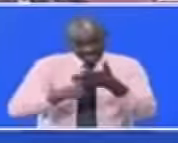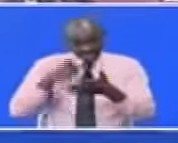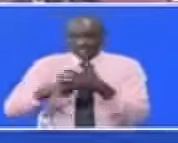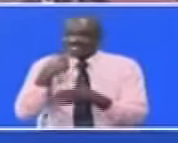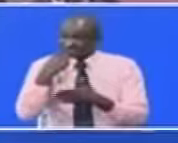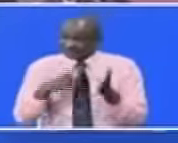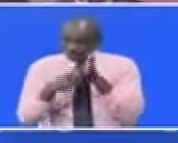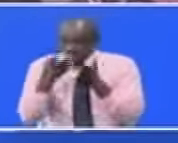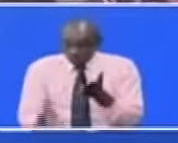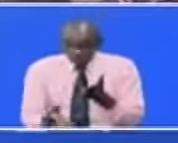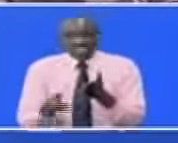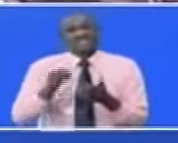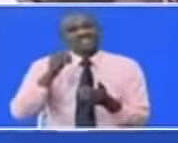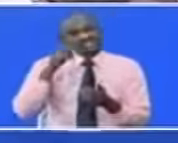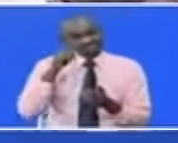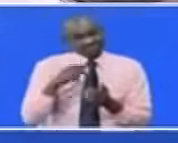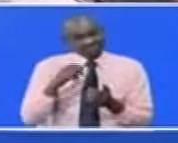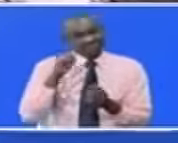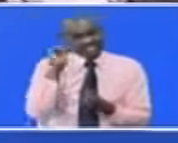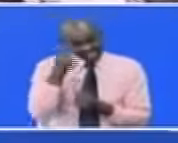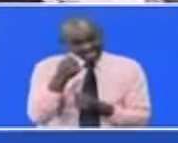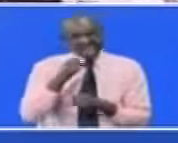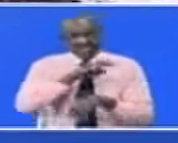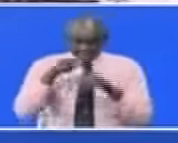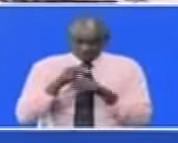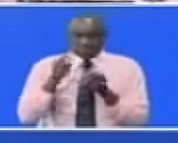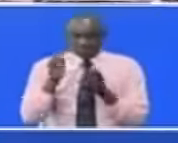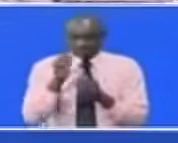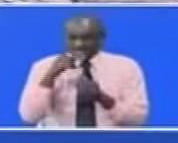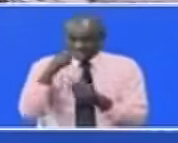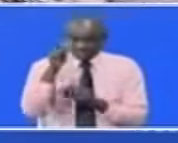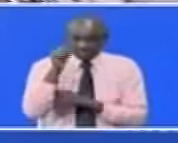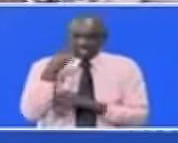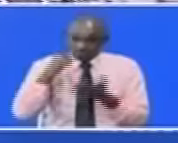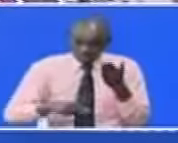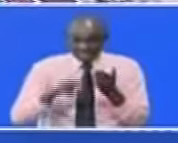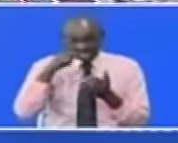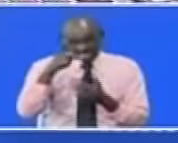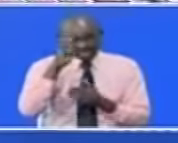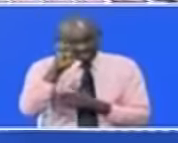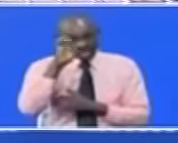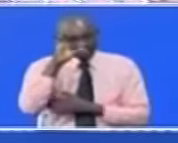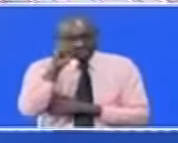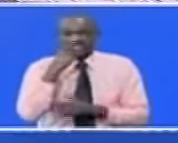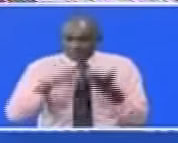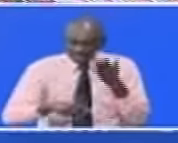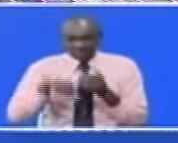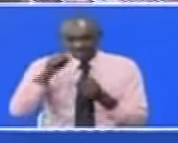figures released by the Kenya National Bureau of Statistics indicates that Kenya's overall inflation rate stood